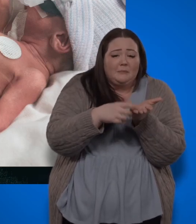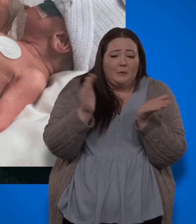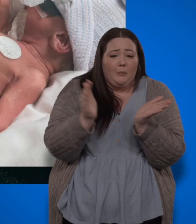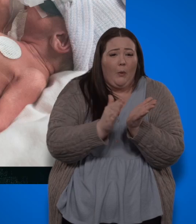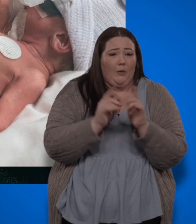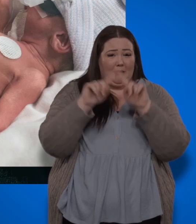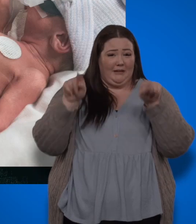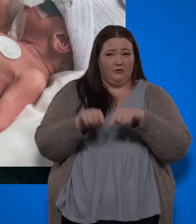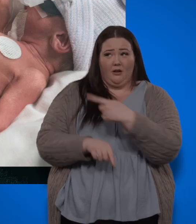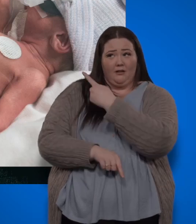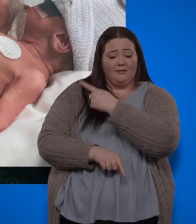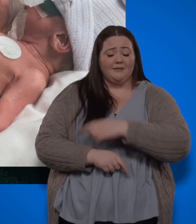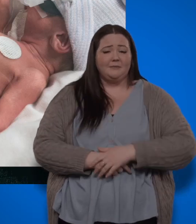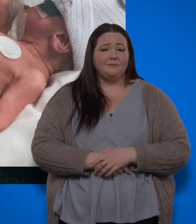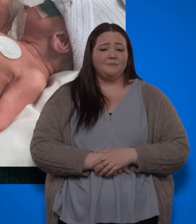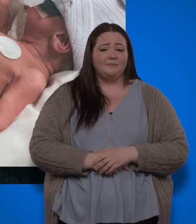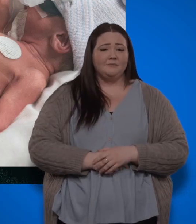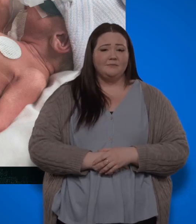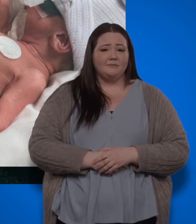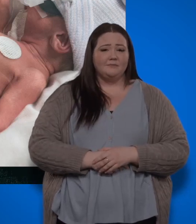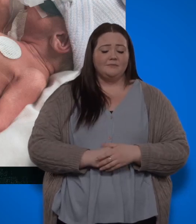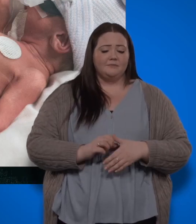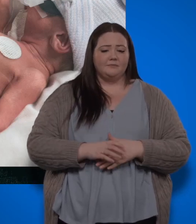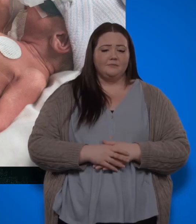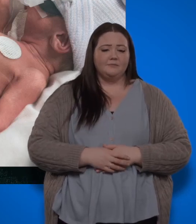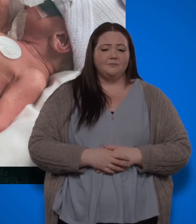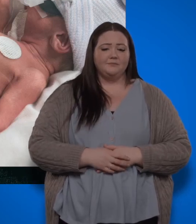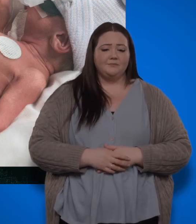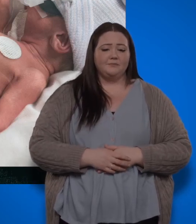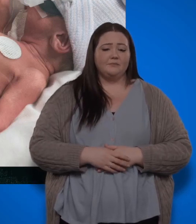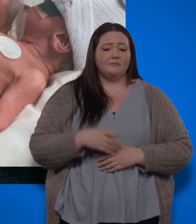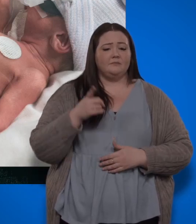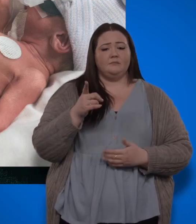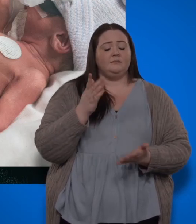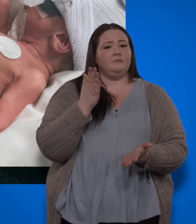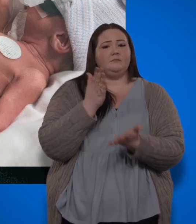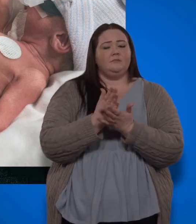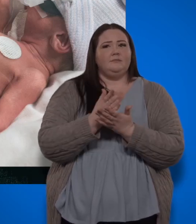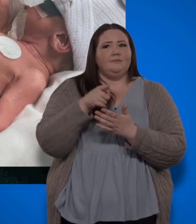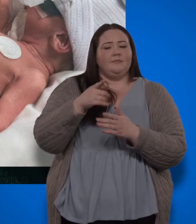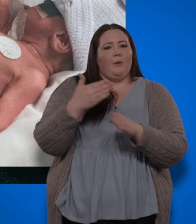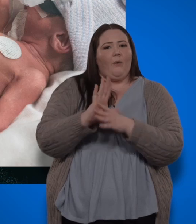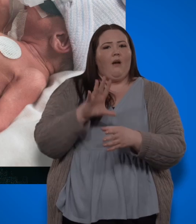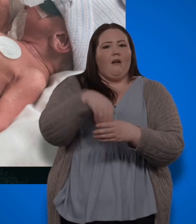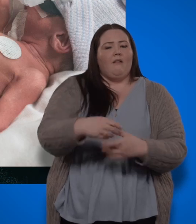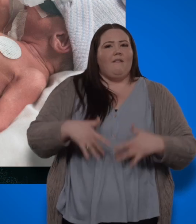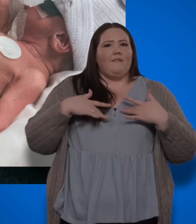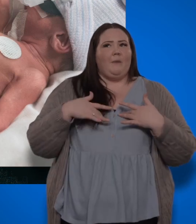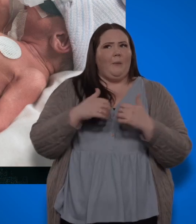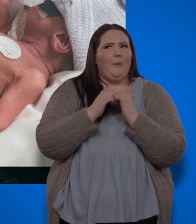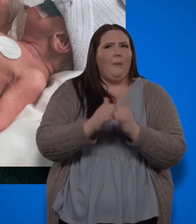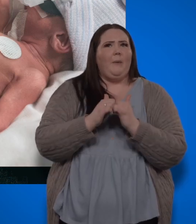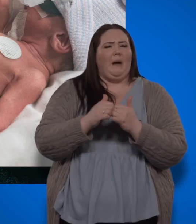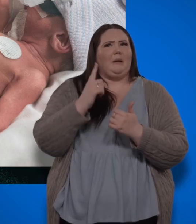literally fitting in the palm of my hand. And it's a very rewarding, challenging, and